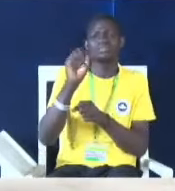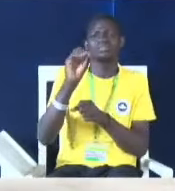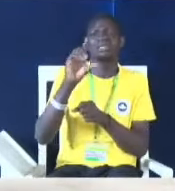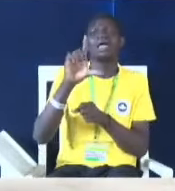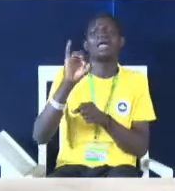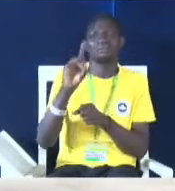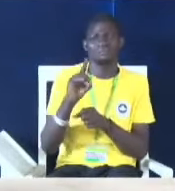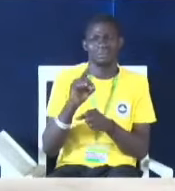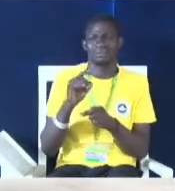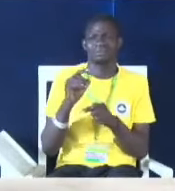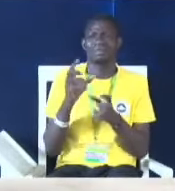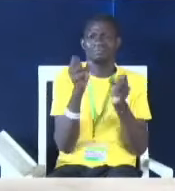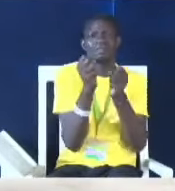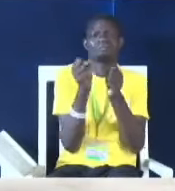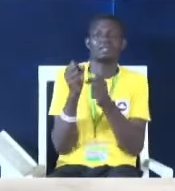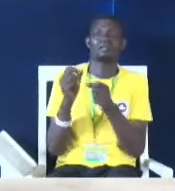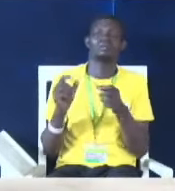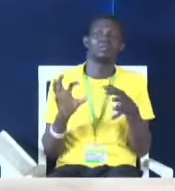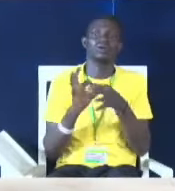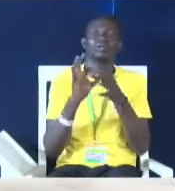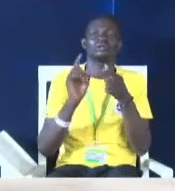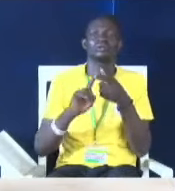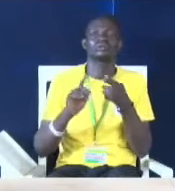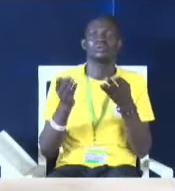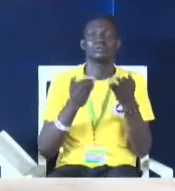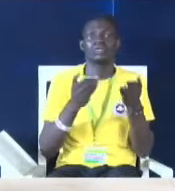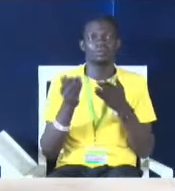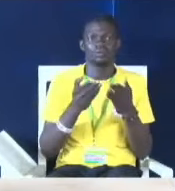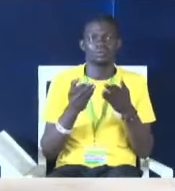However, she was connected to the service